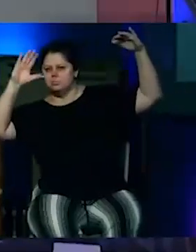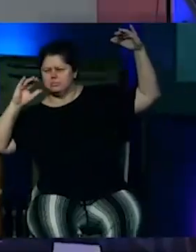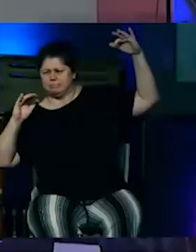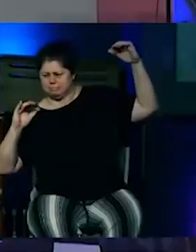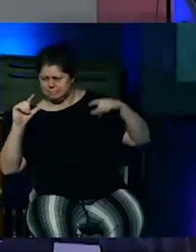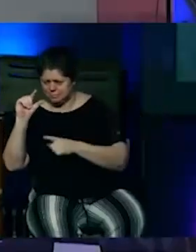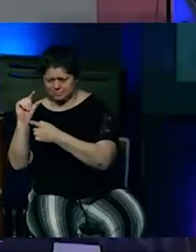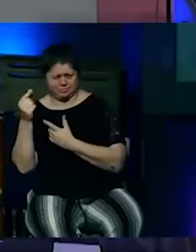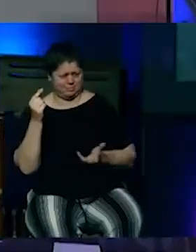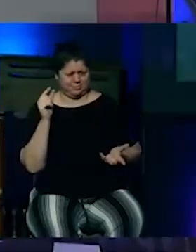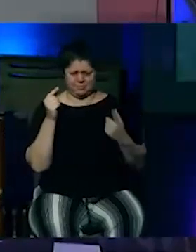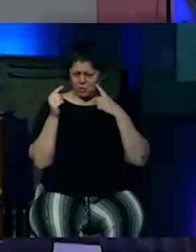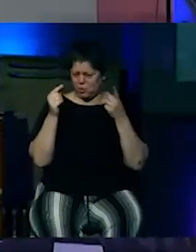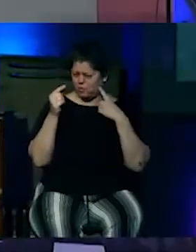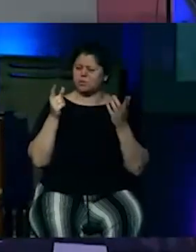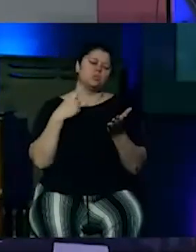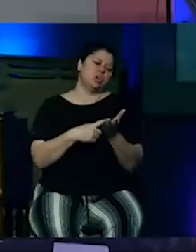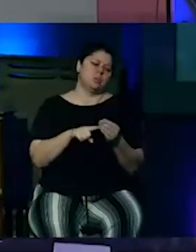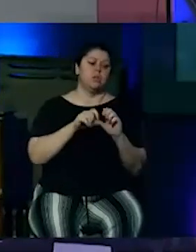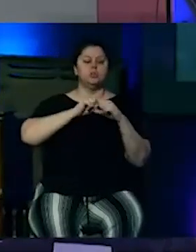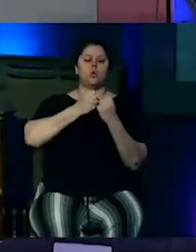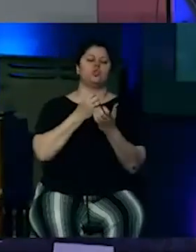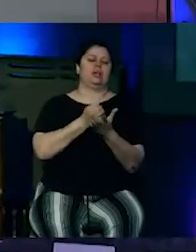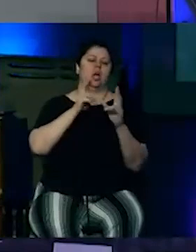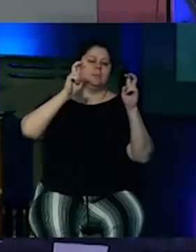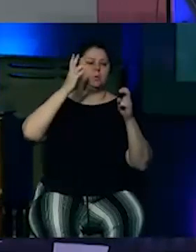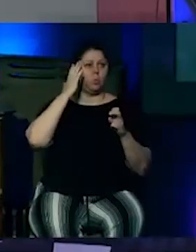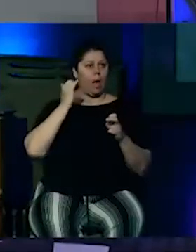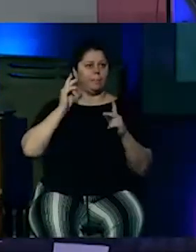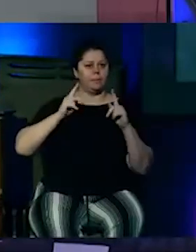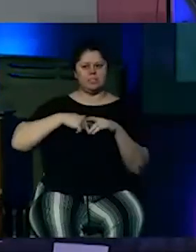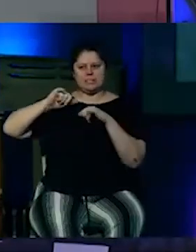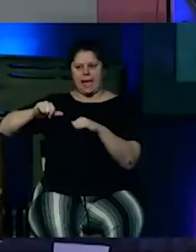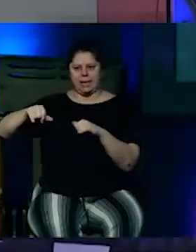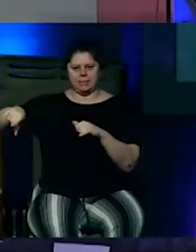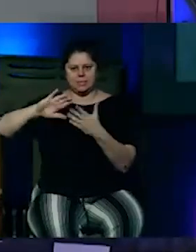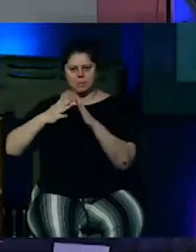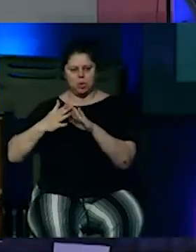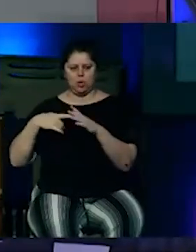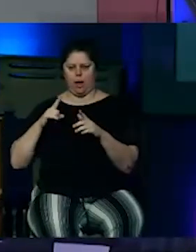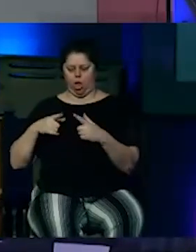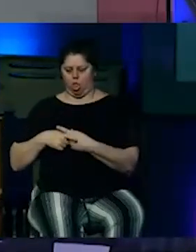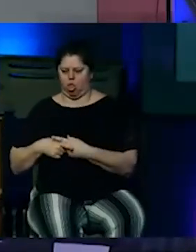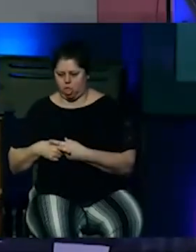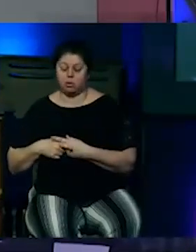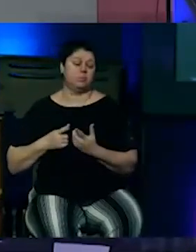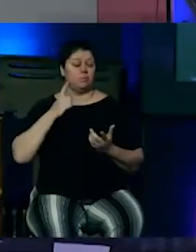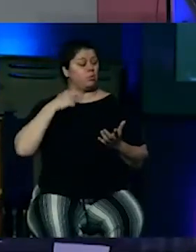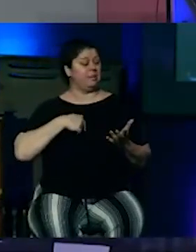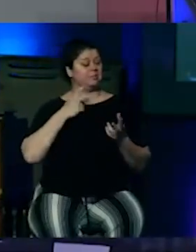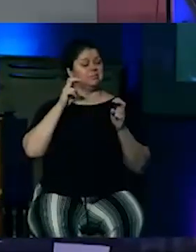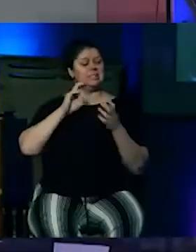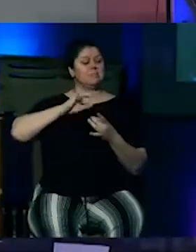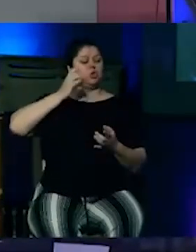so she talks about the social economies, like why people stay in these kind of contradictory places, social economies. For me, it's a spiritual economy.